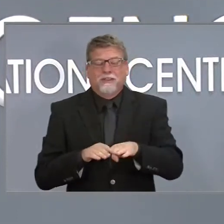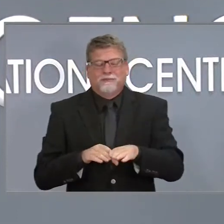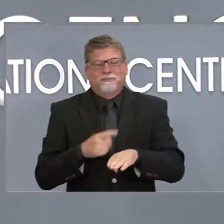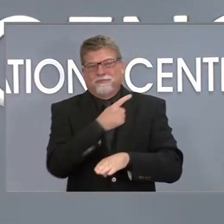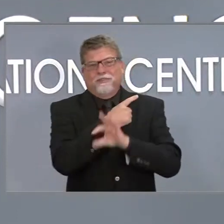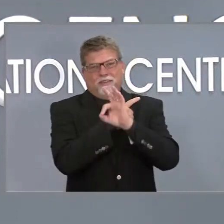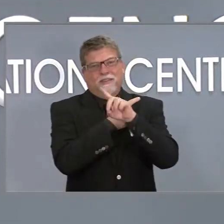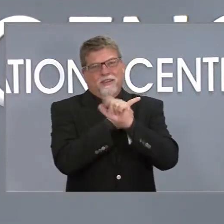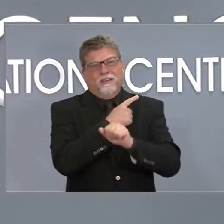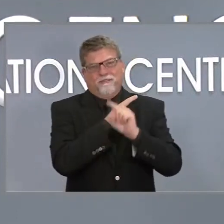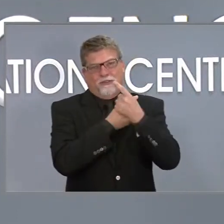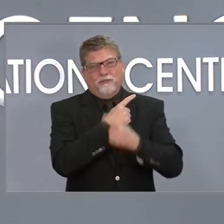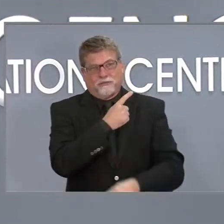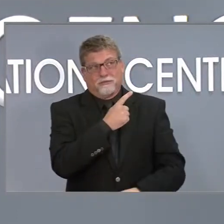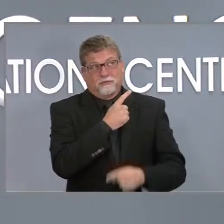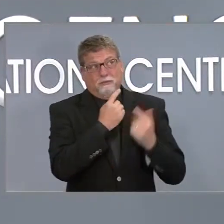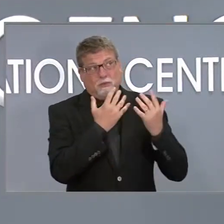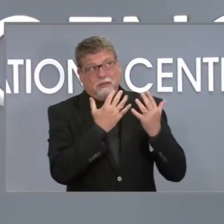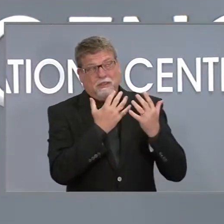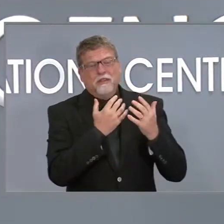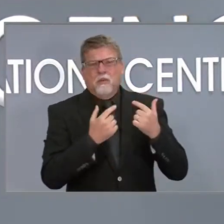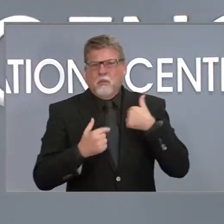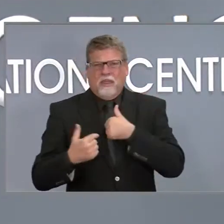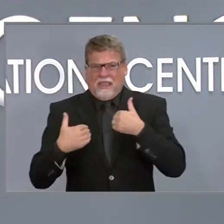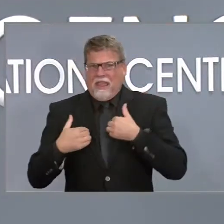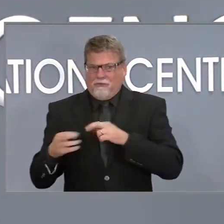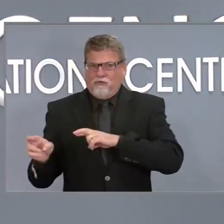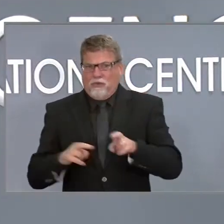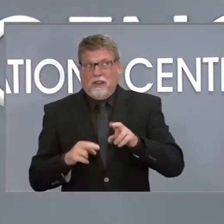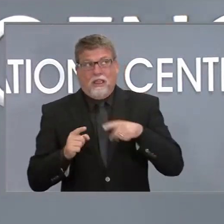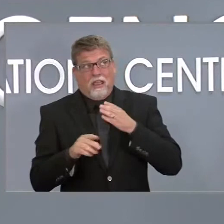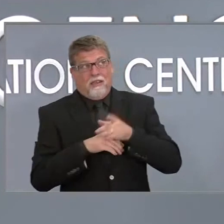of supply out there, and that make sure you use